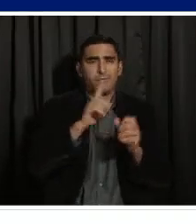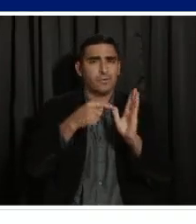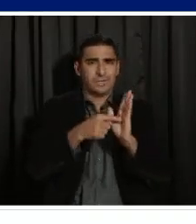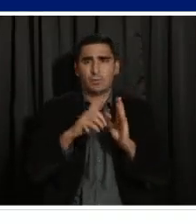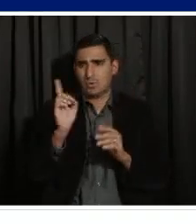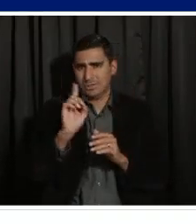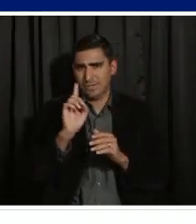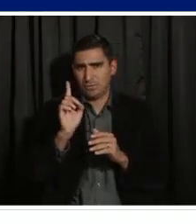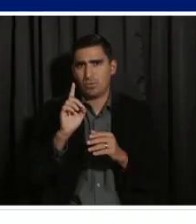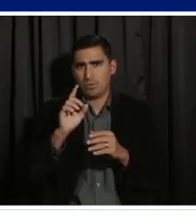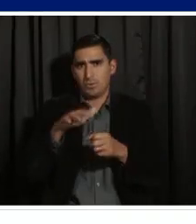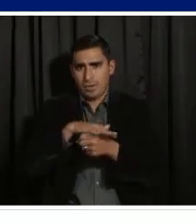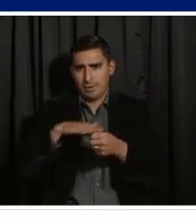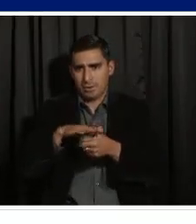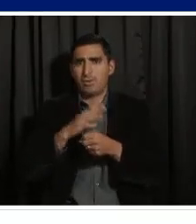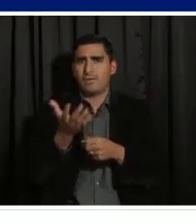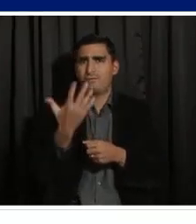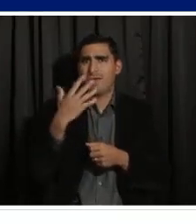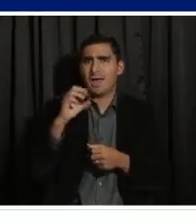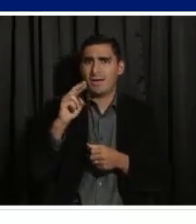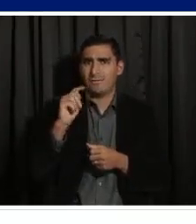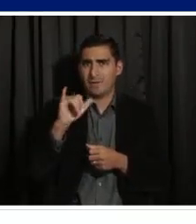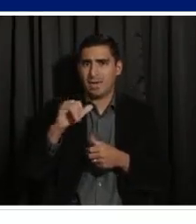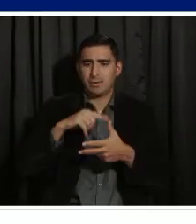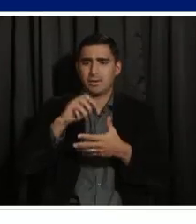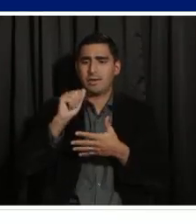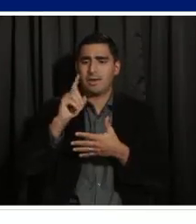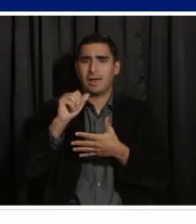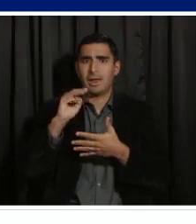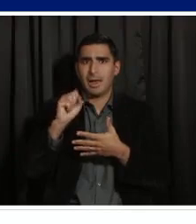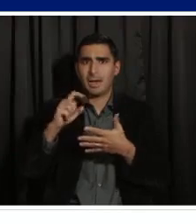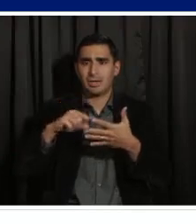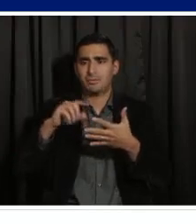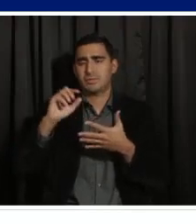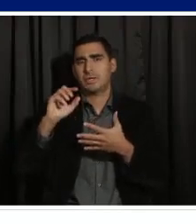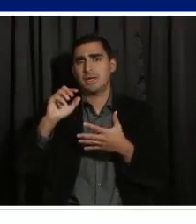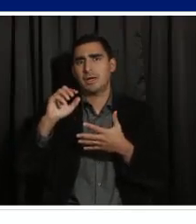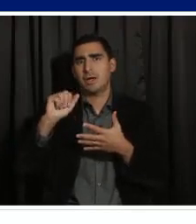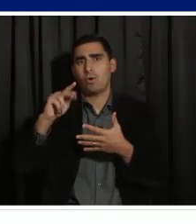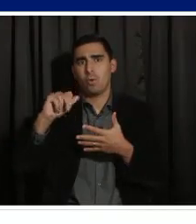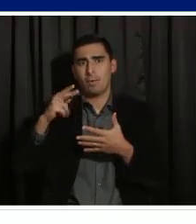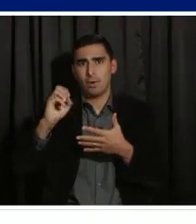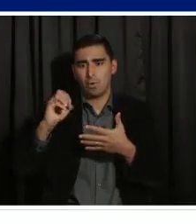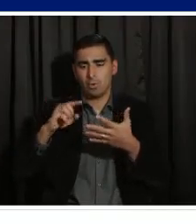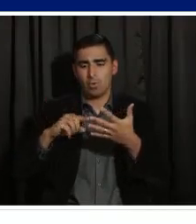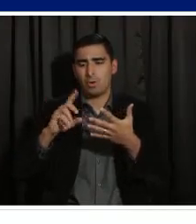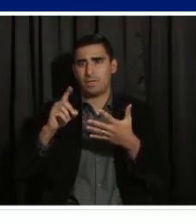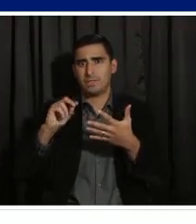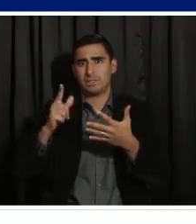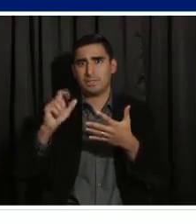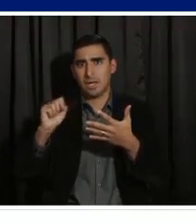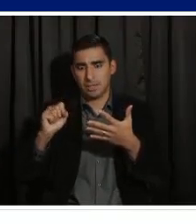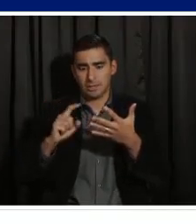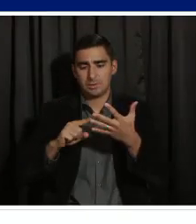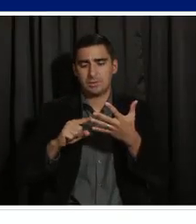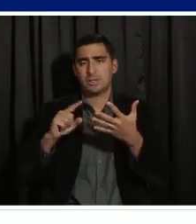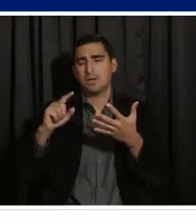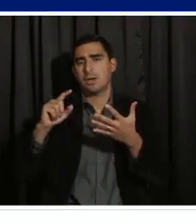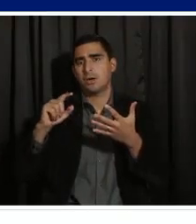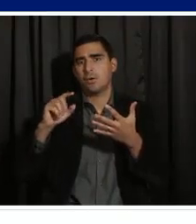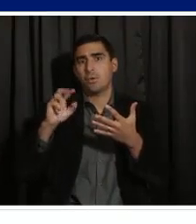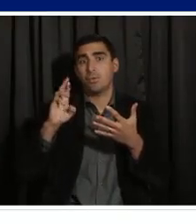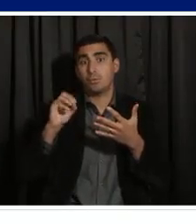area, either the 5-county metro area, which would be Adams, Arapahoe, Denver, Douglas, and Jefferson, or if you add on Boulder and Broomfield, you'll see